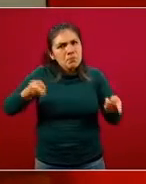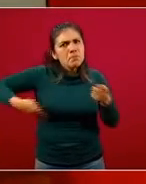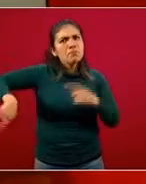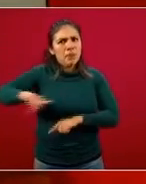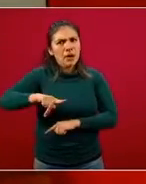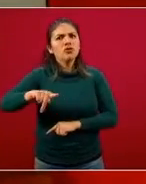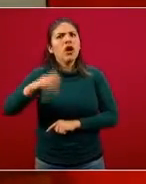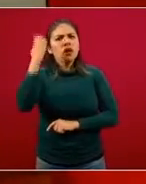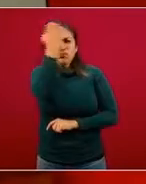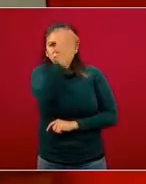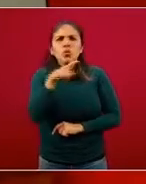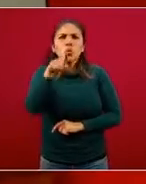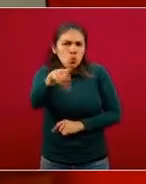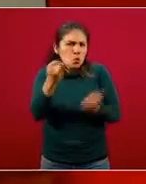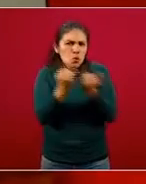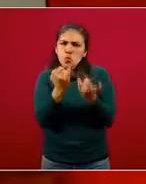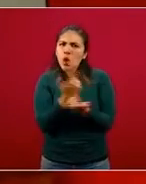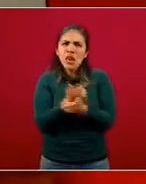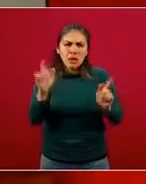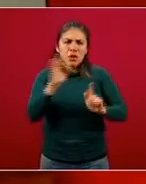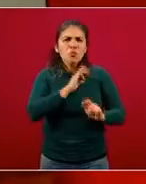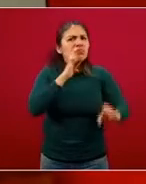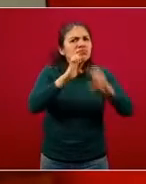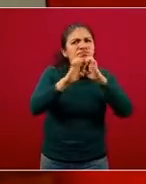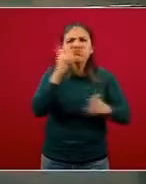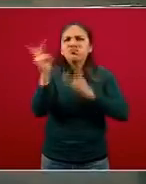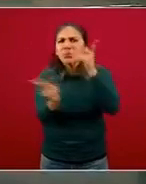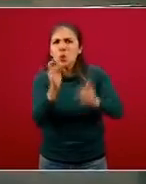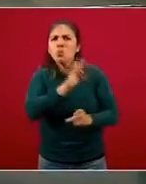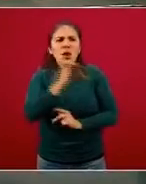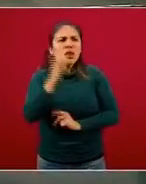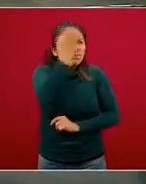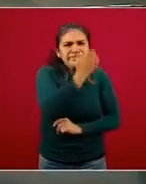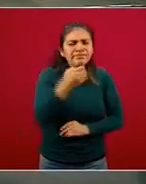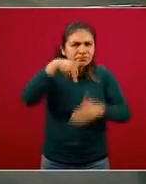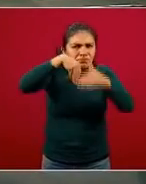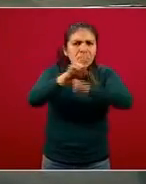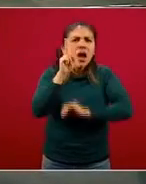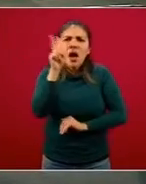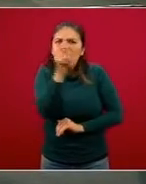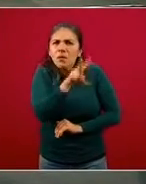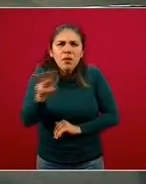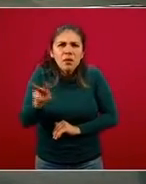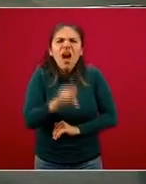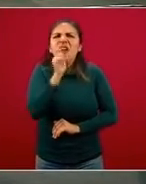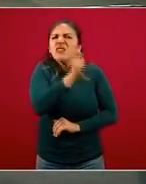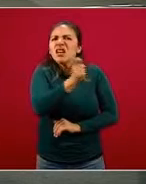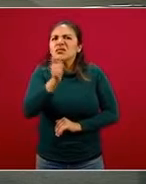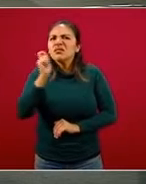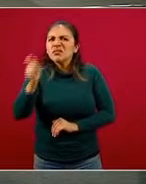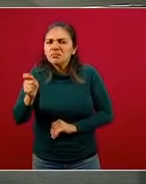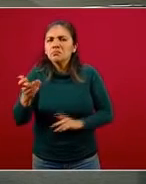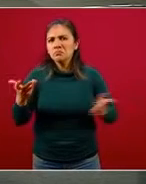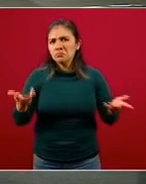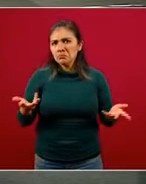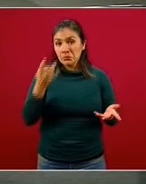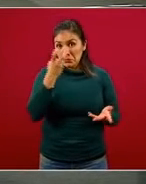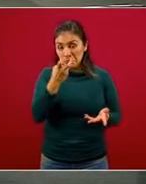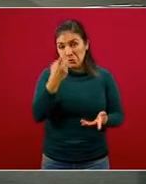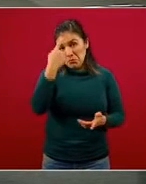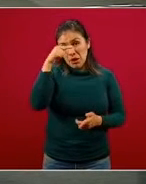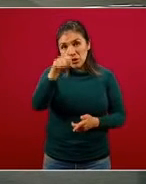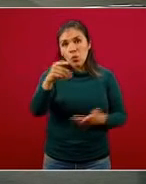So this is all to ensure that we as a civil society, you are as journalists, and also scientists